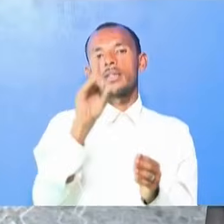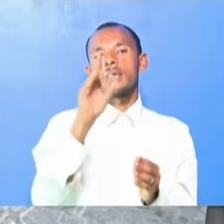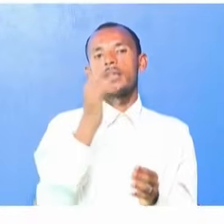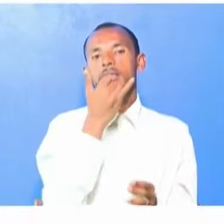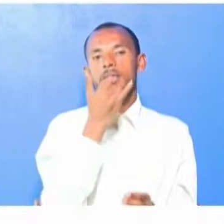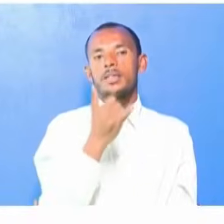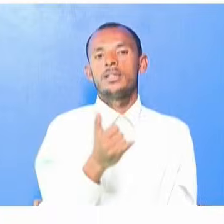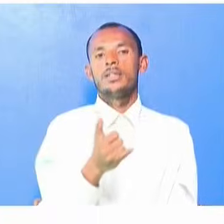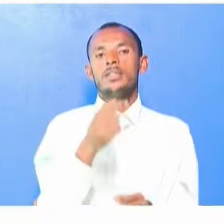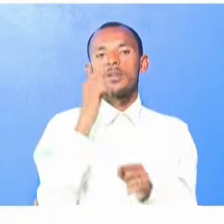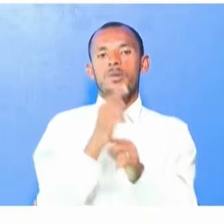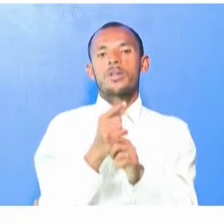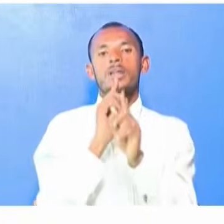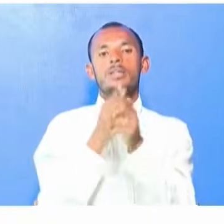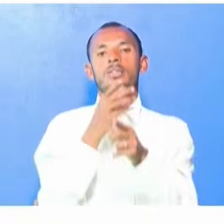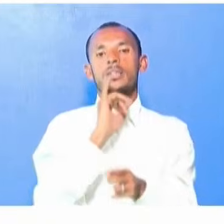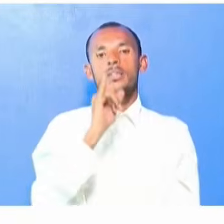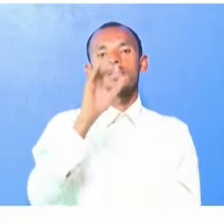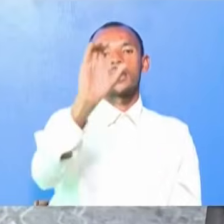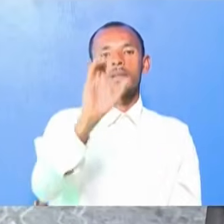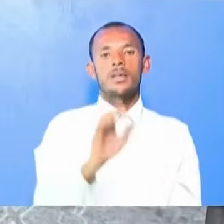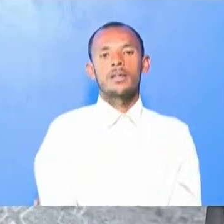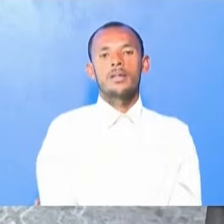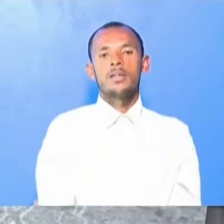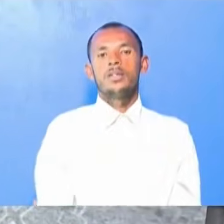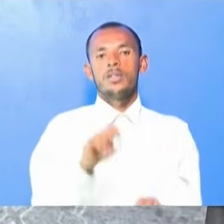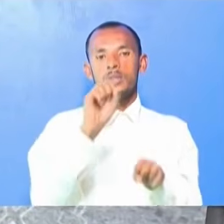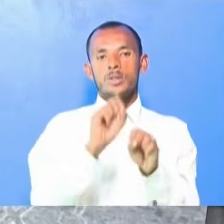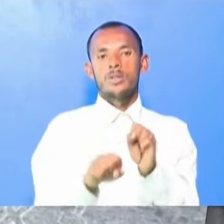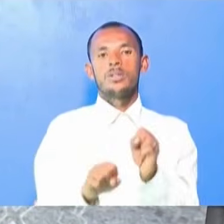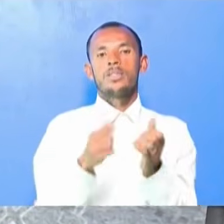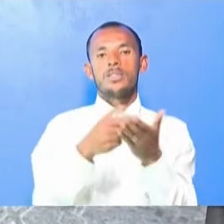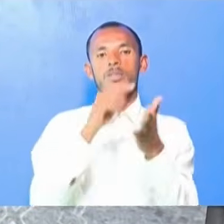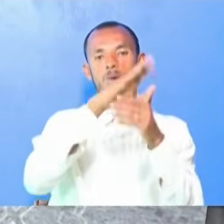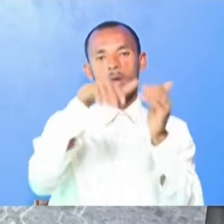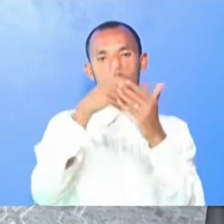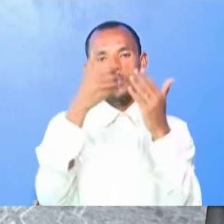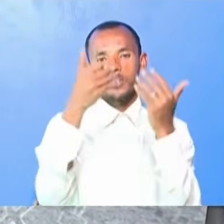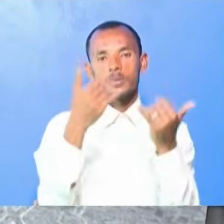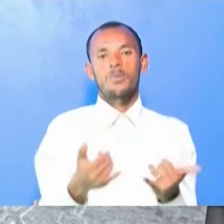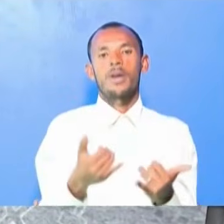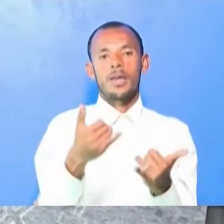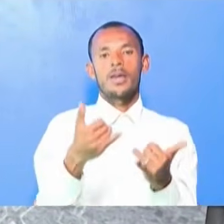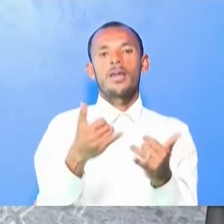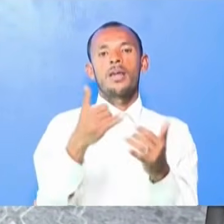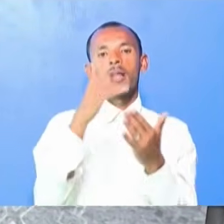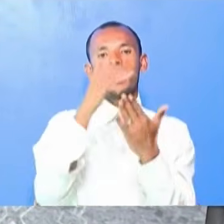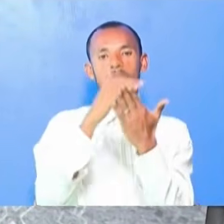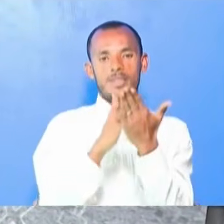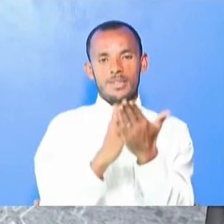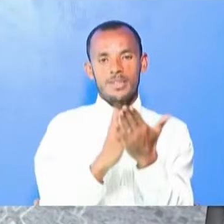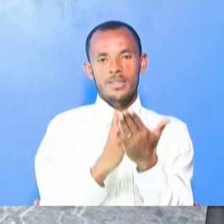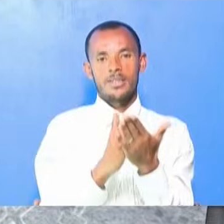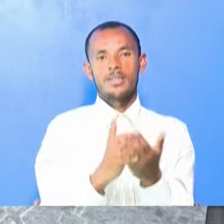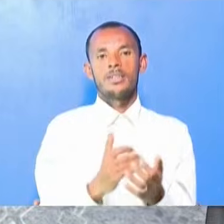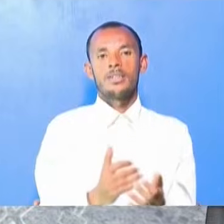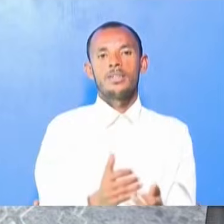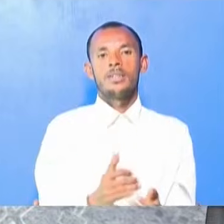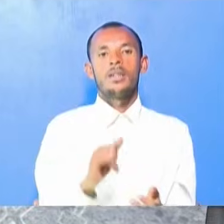The correct answer is C. So this is all about today's lesson.